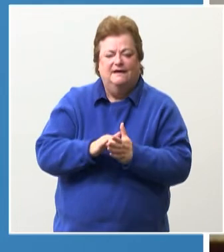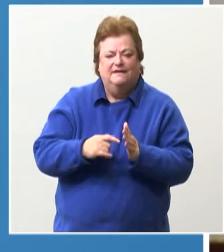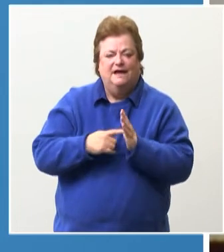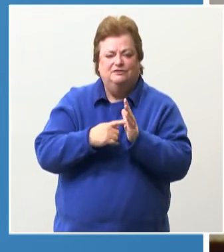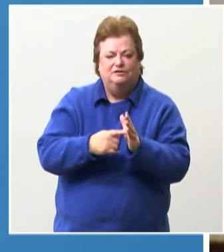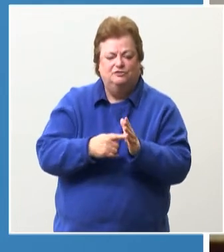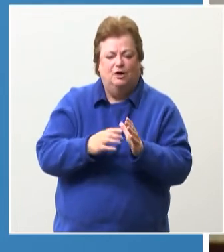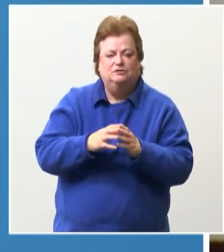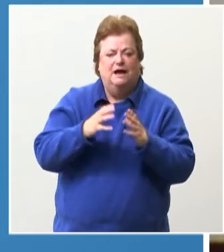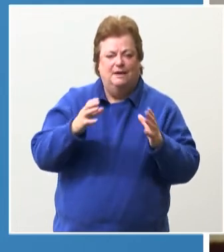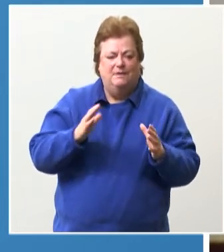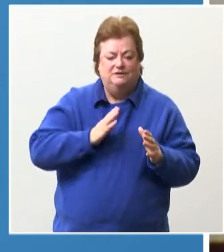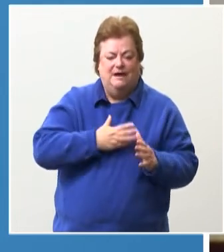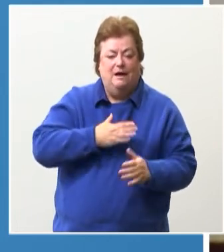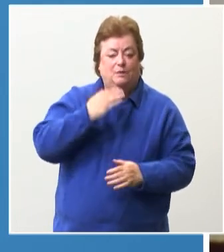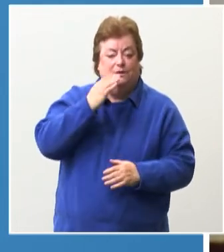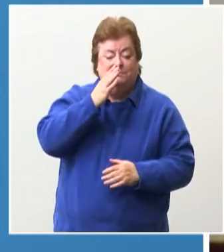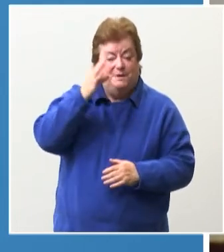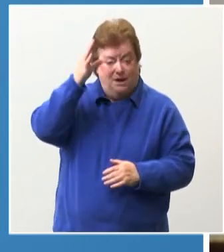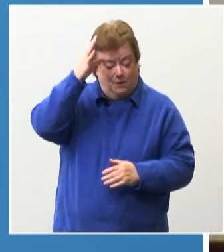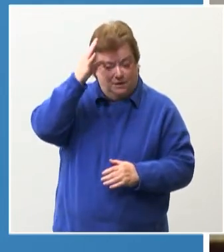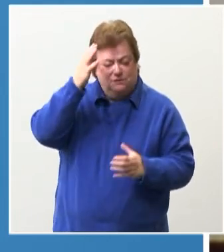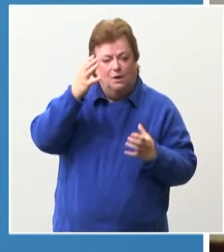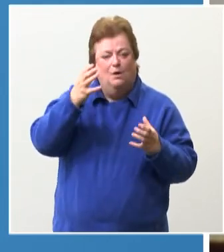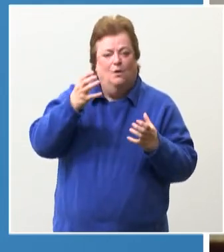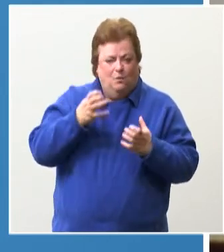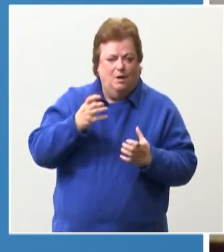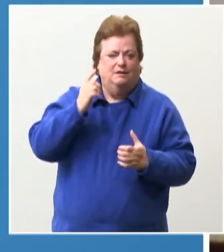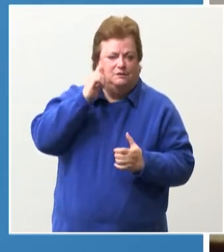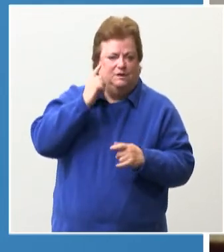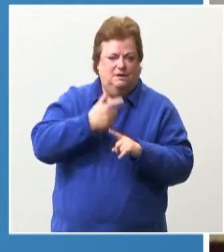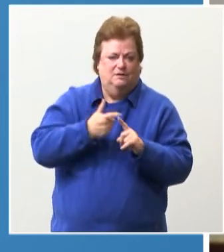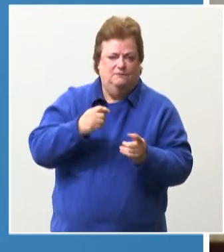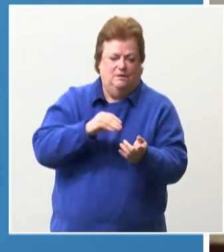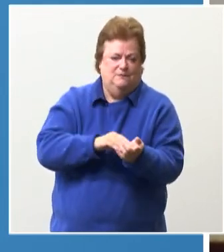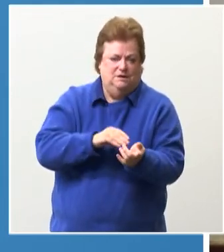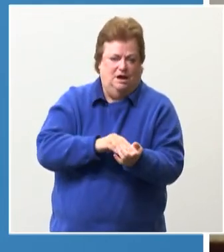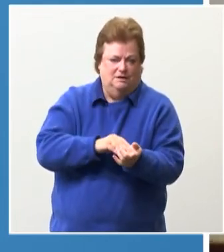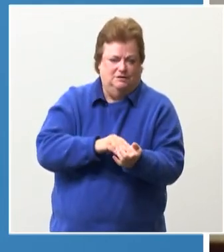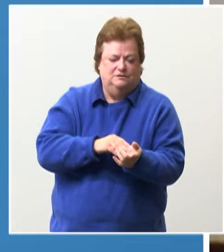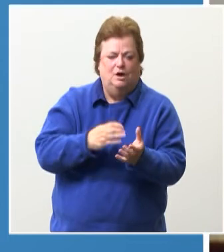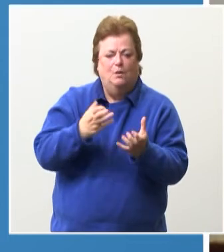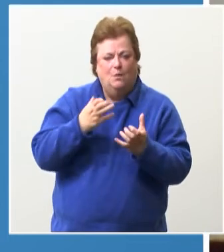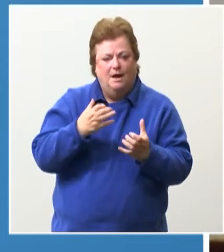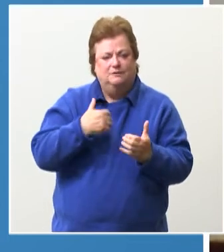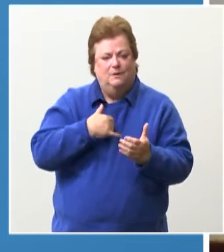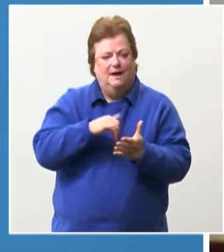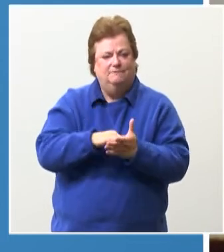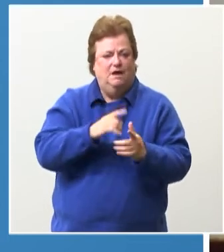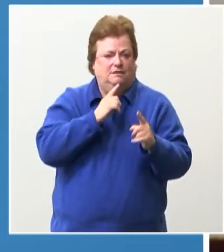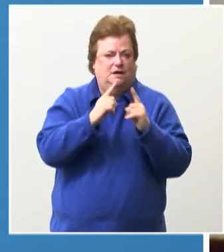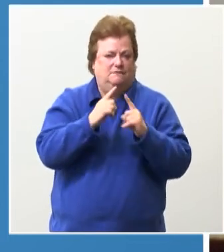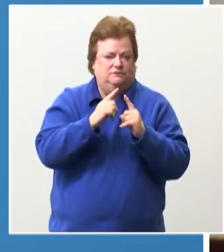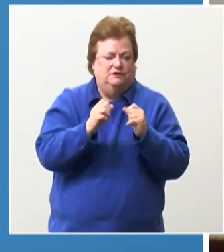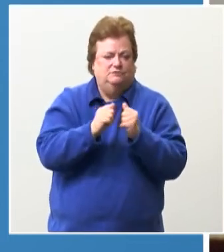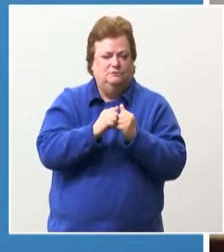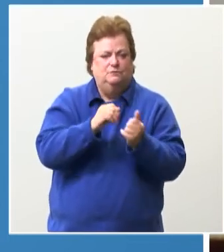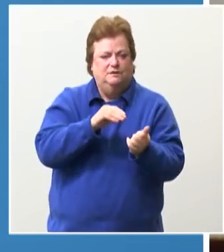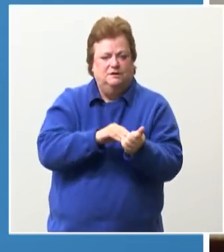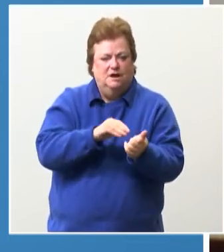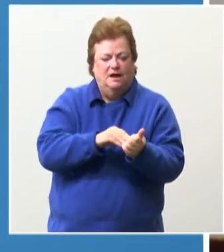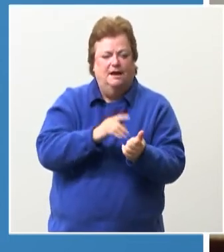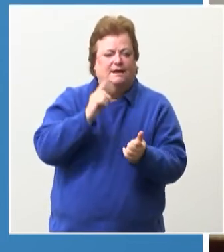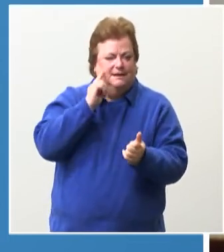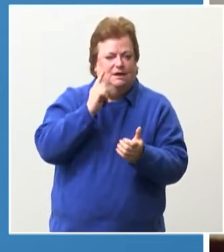our parents in our community just want to hear from their doctor. They want to have a conversation and hear what